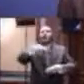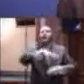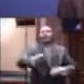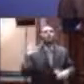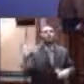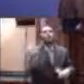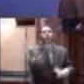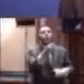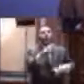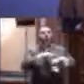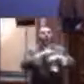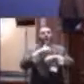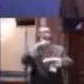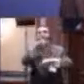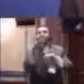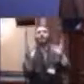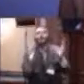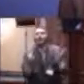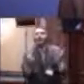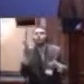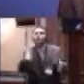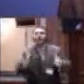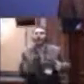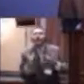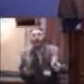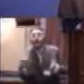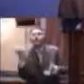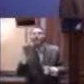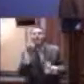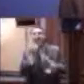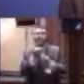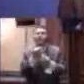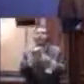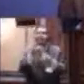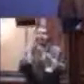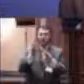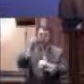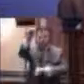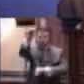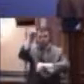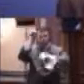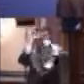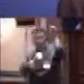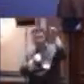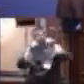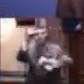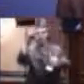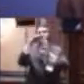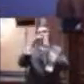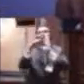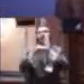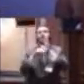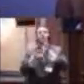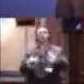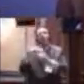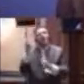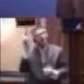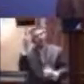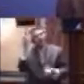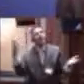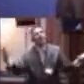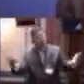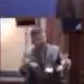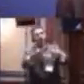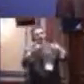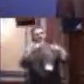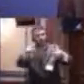all, I think, very concerned with in the transition to democracy,